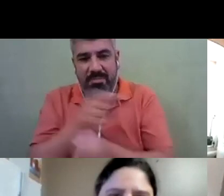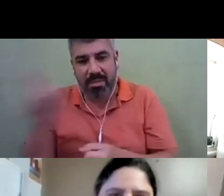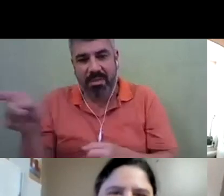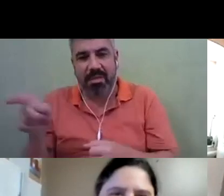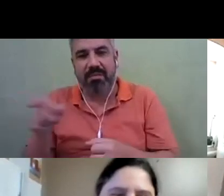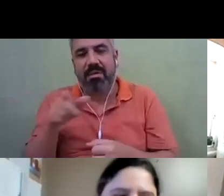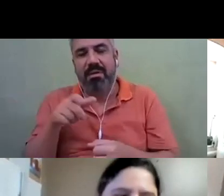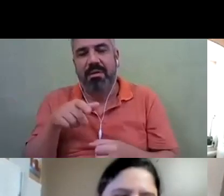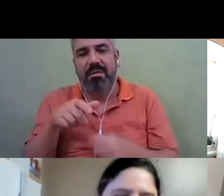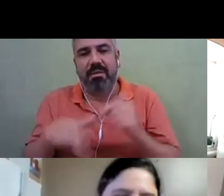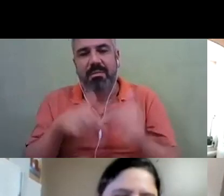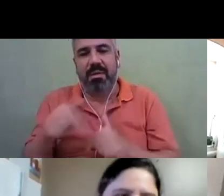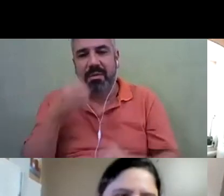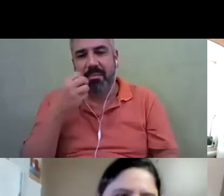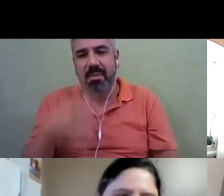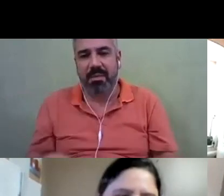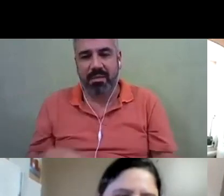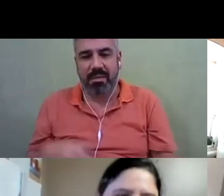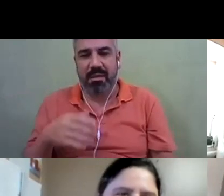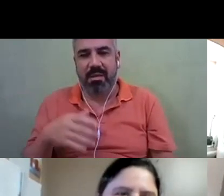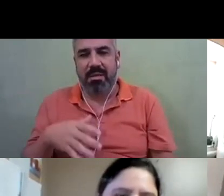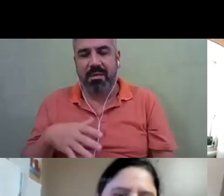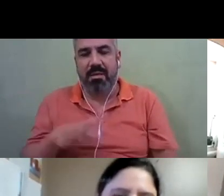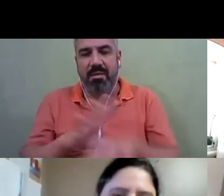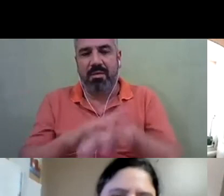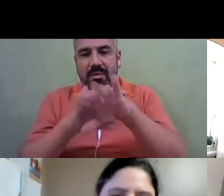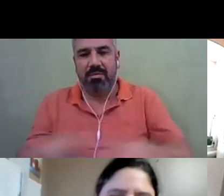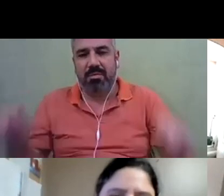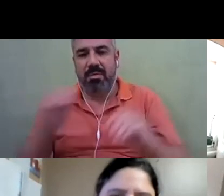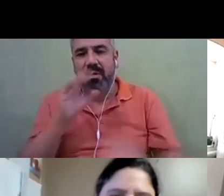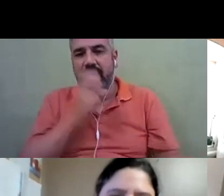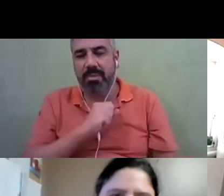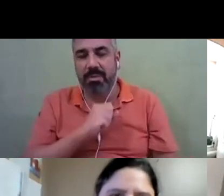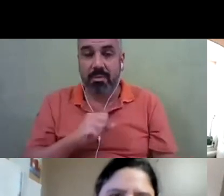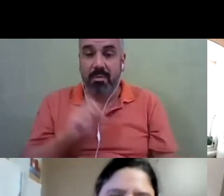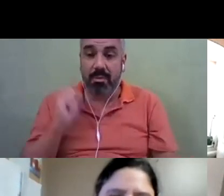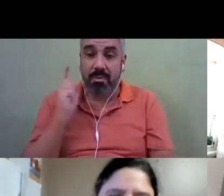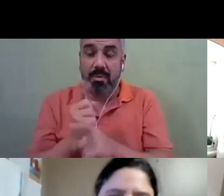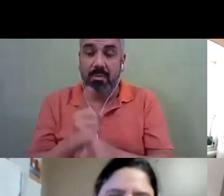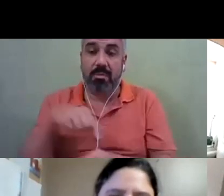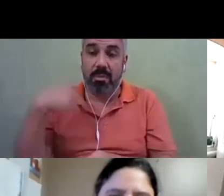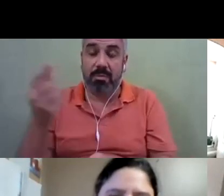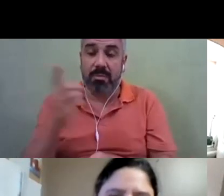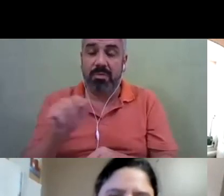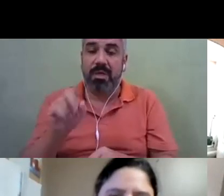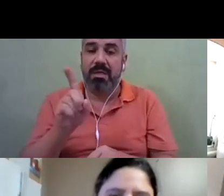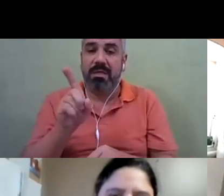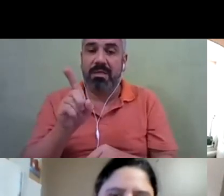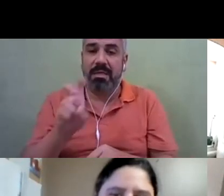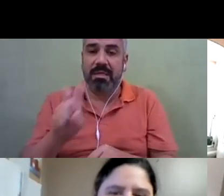hope Fernanda gets better soon so she can be with us. Nosso próximo encontro é no dia 15 de abril. A gente não